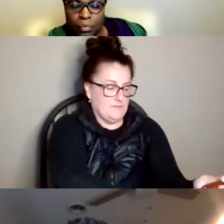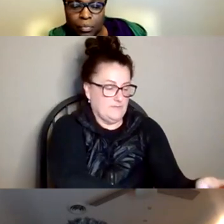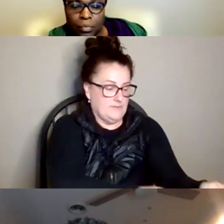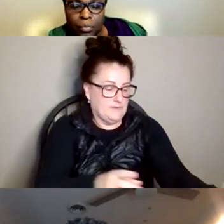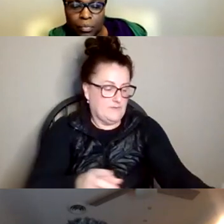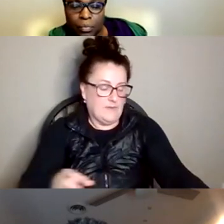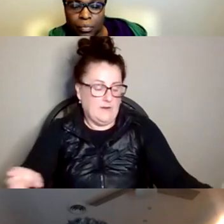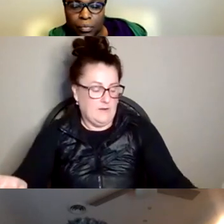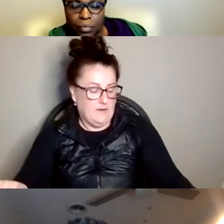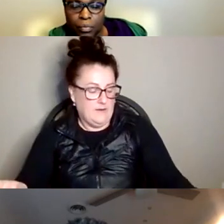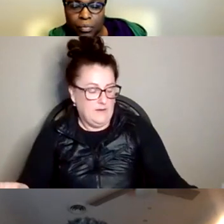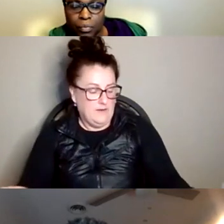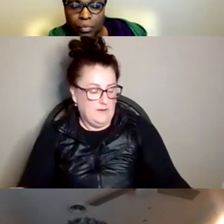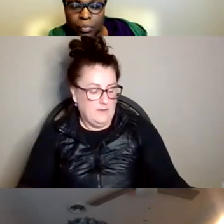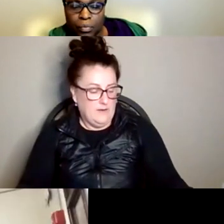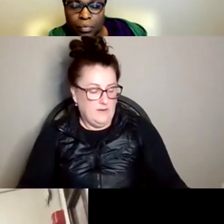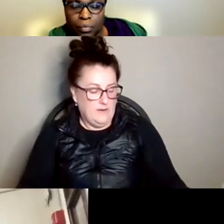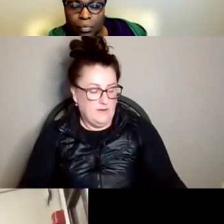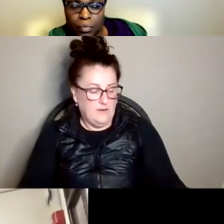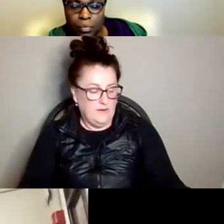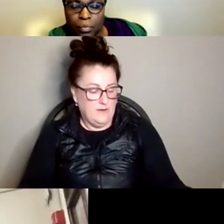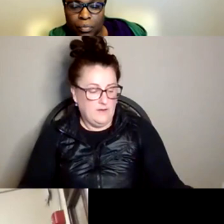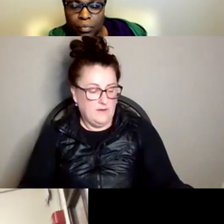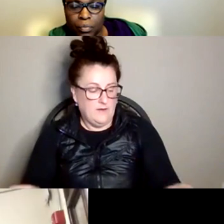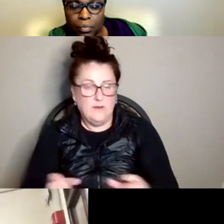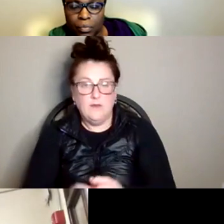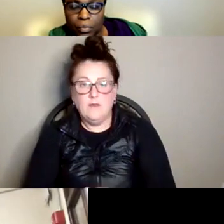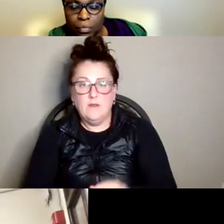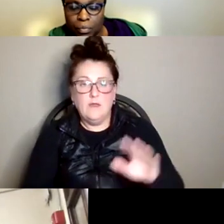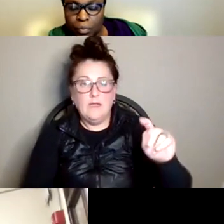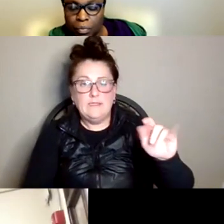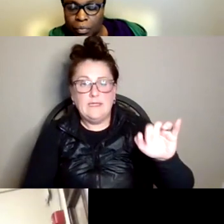Thank you very much. Tiara Murphy is next.